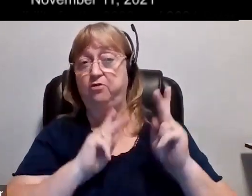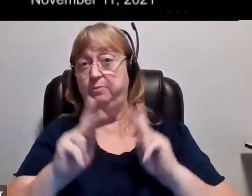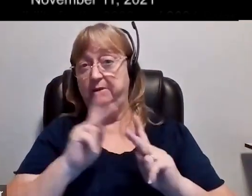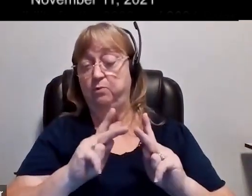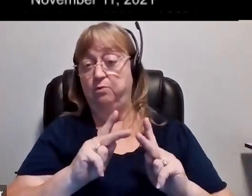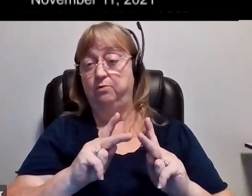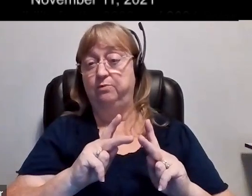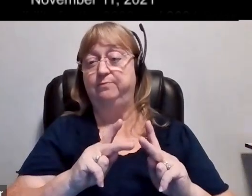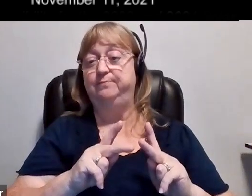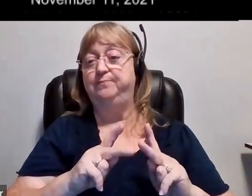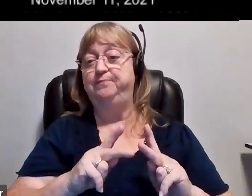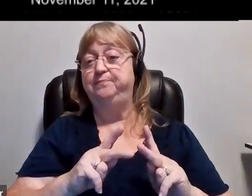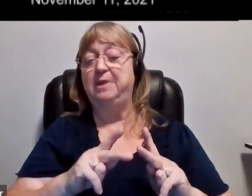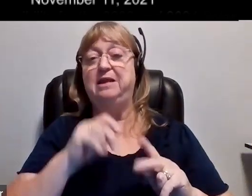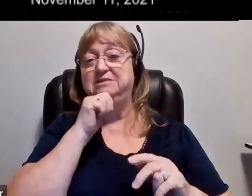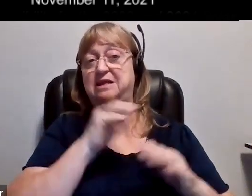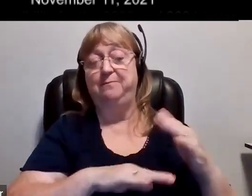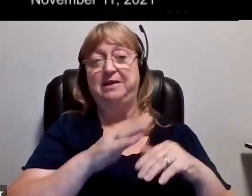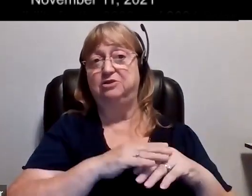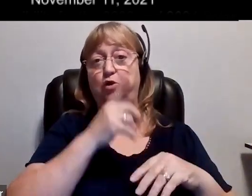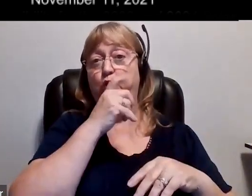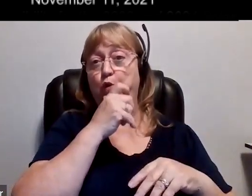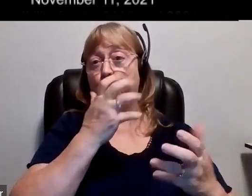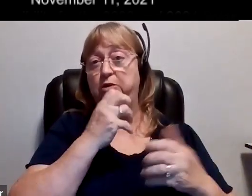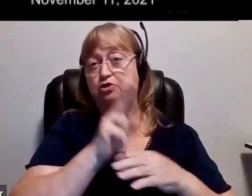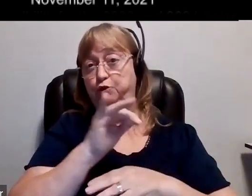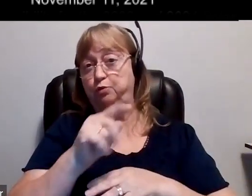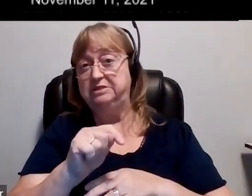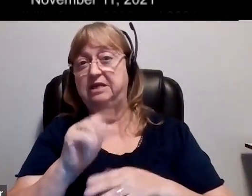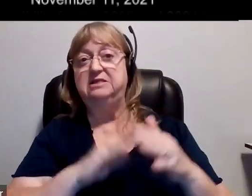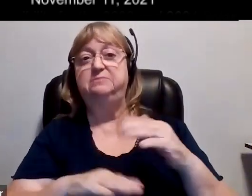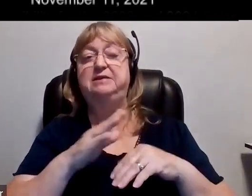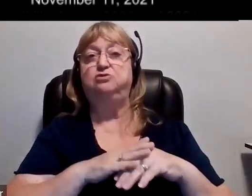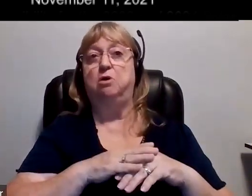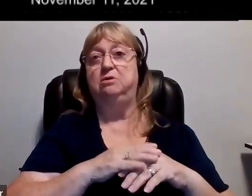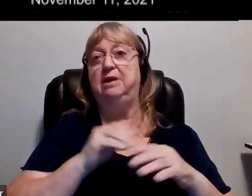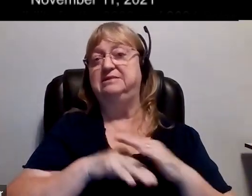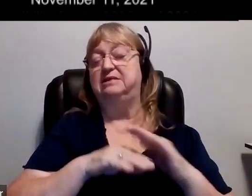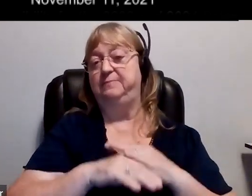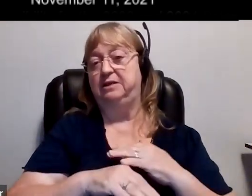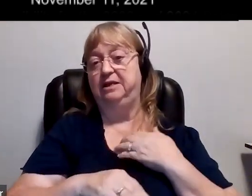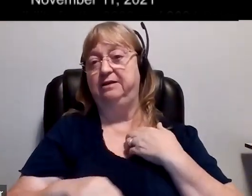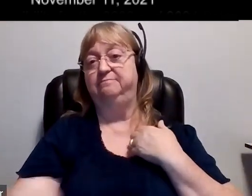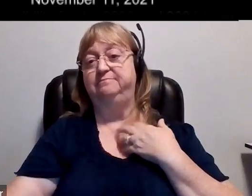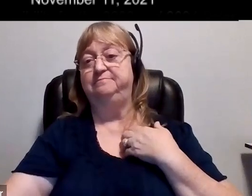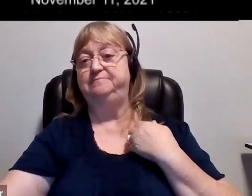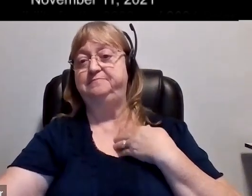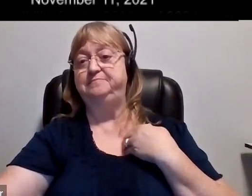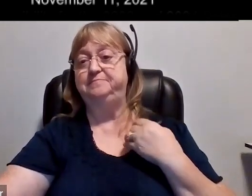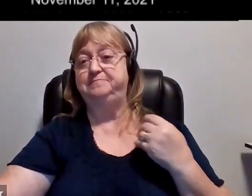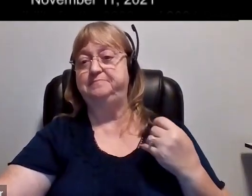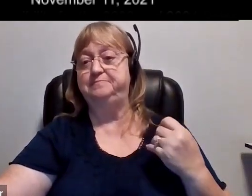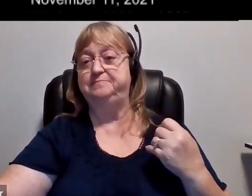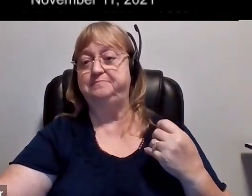not based on who might want to use it. It's based on accessibility, that the HTML is